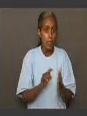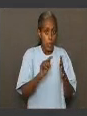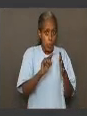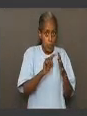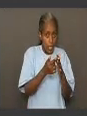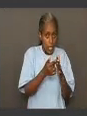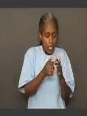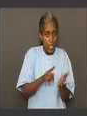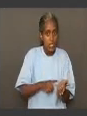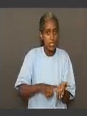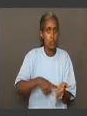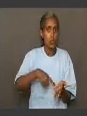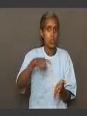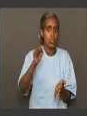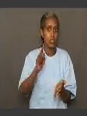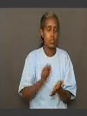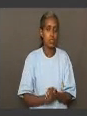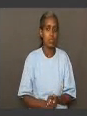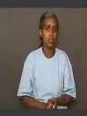Begin at the origin.